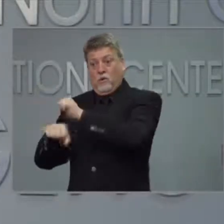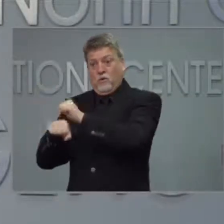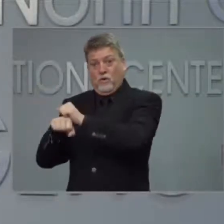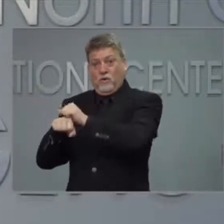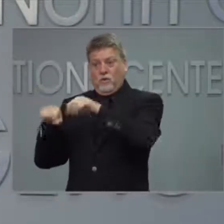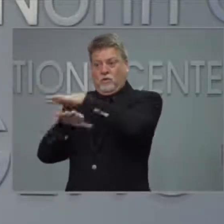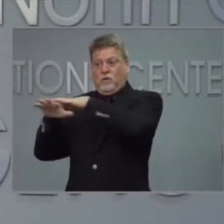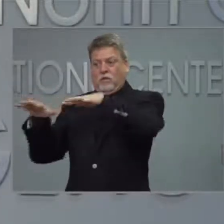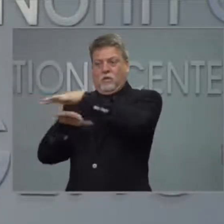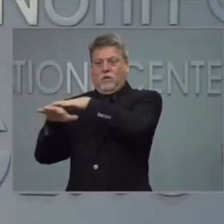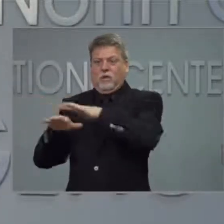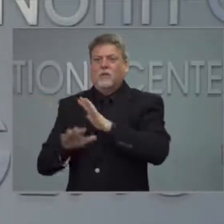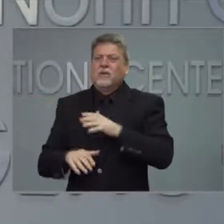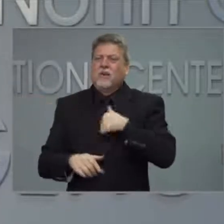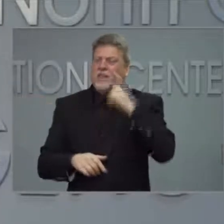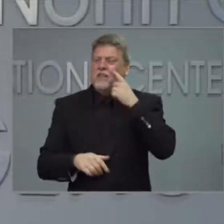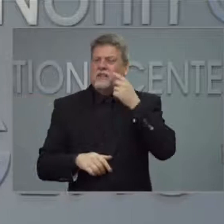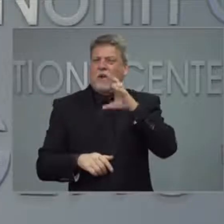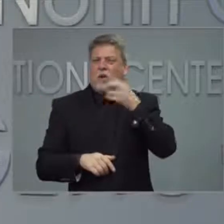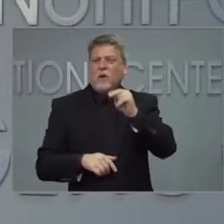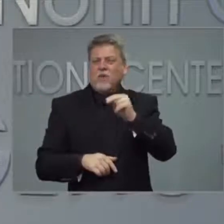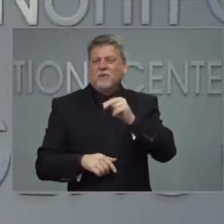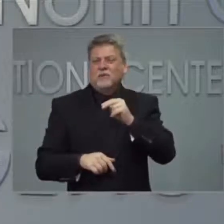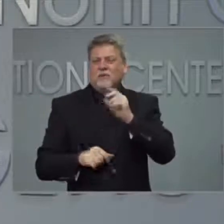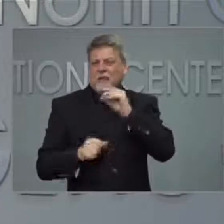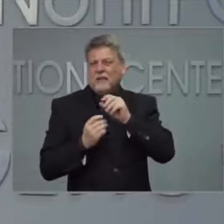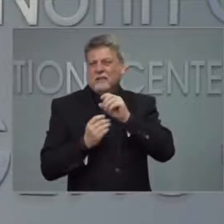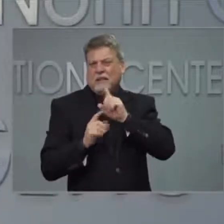let Dr. Cohen address that specifically.